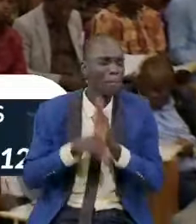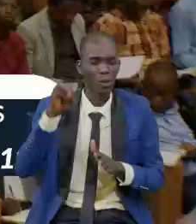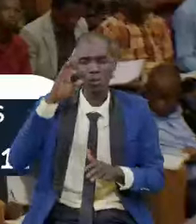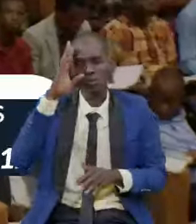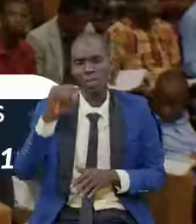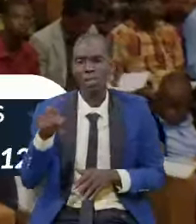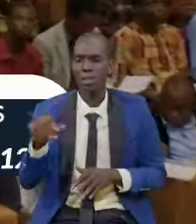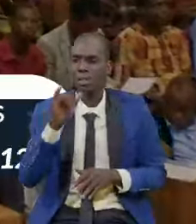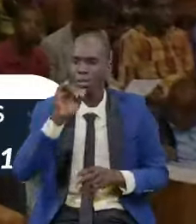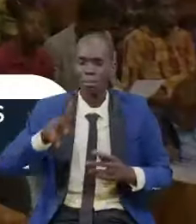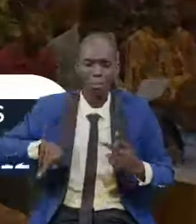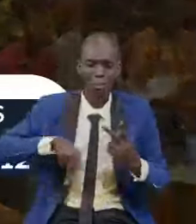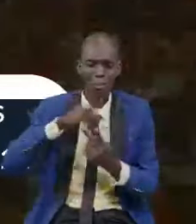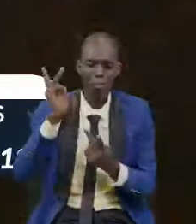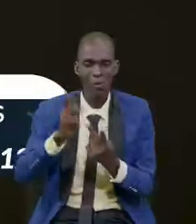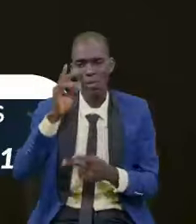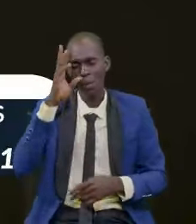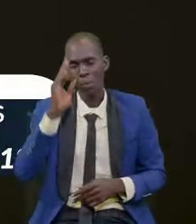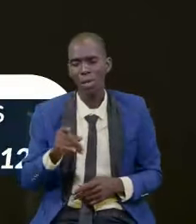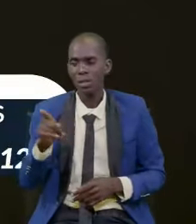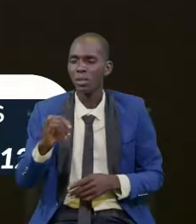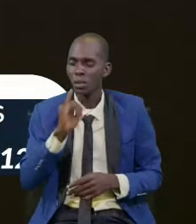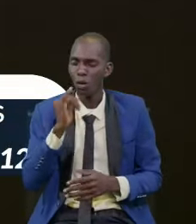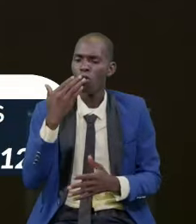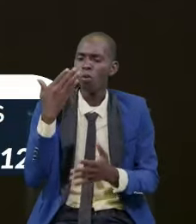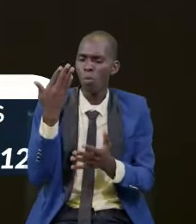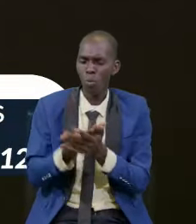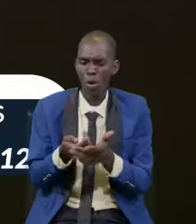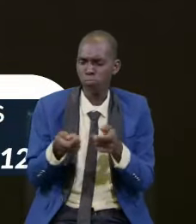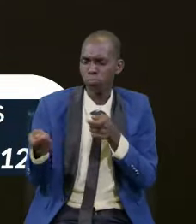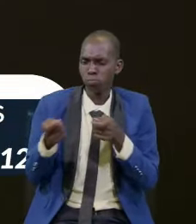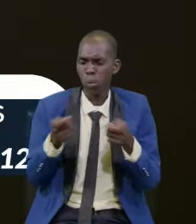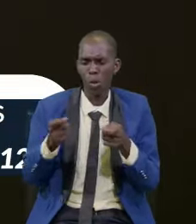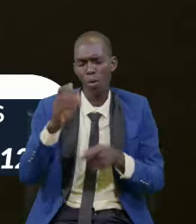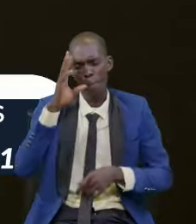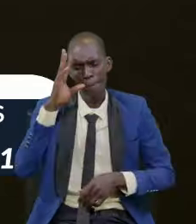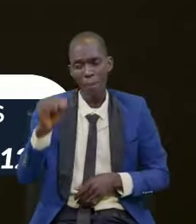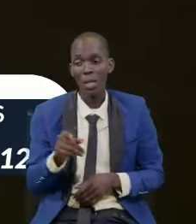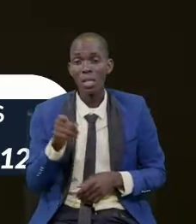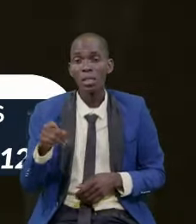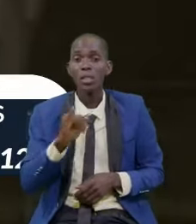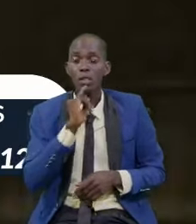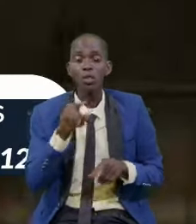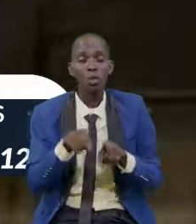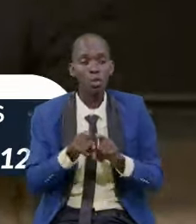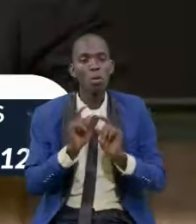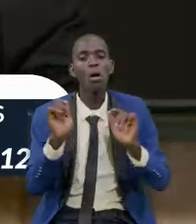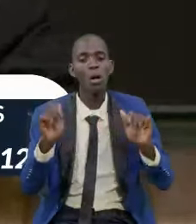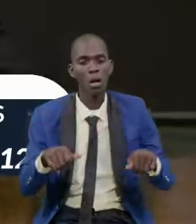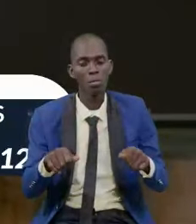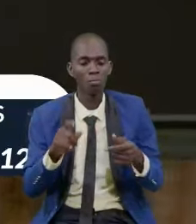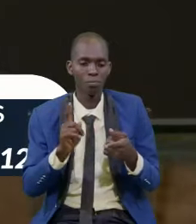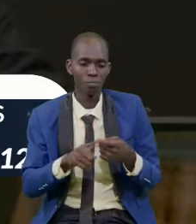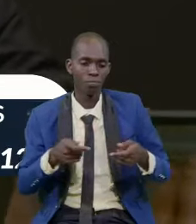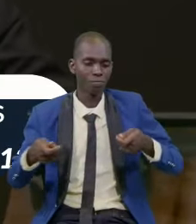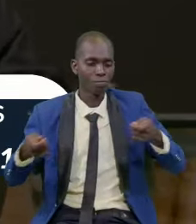well-controlled man, is a thoughtful man, and is able also to bridle the